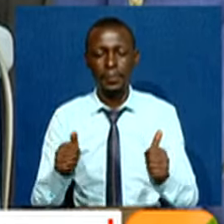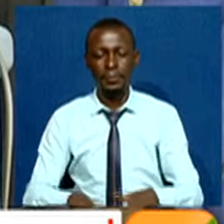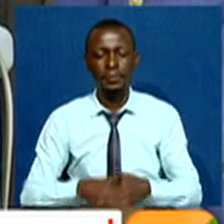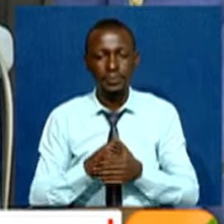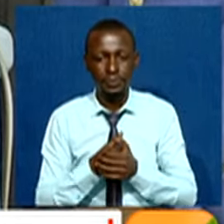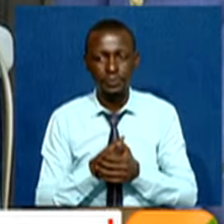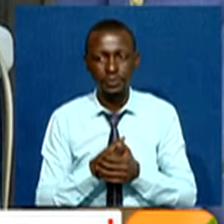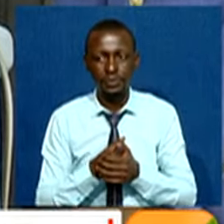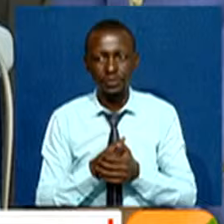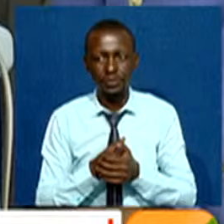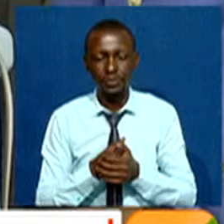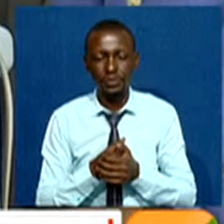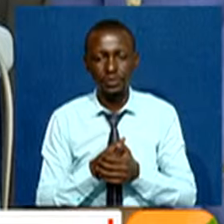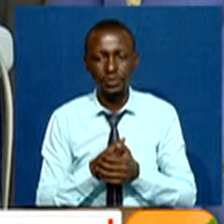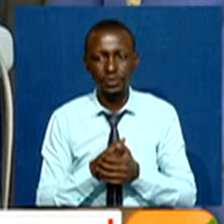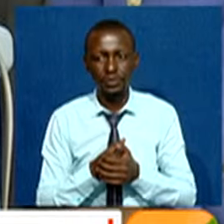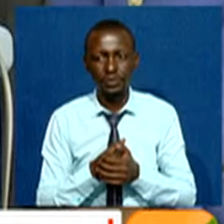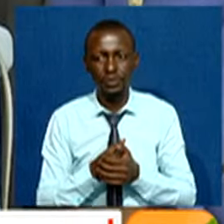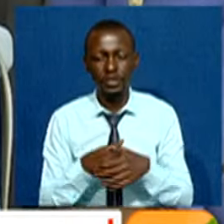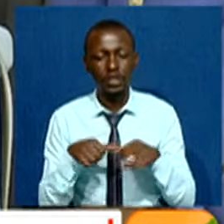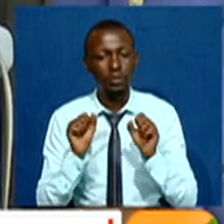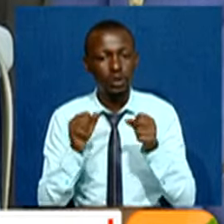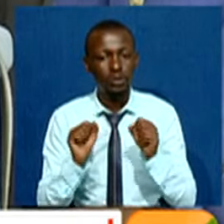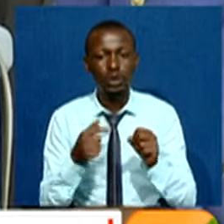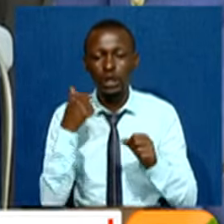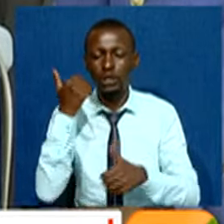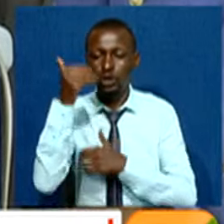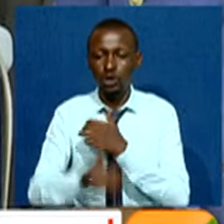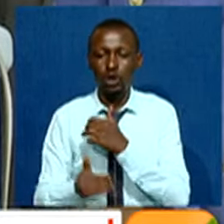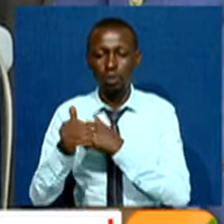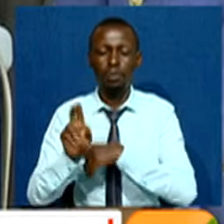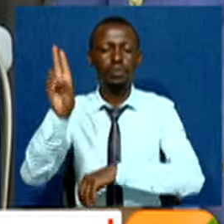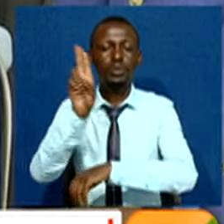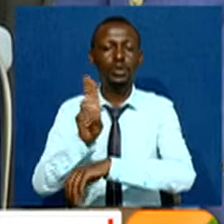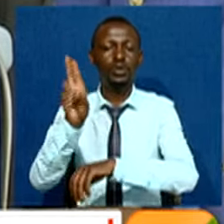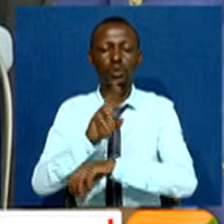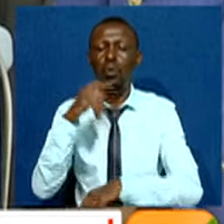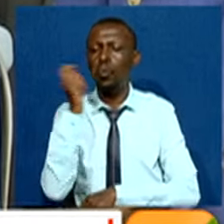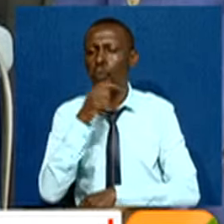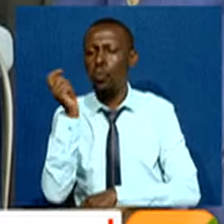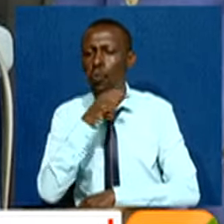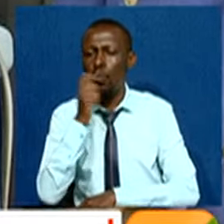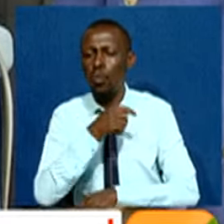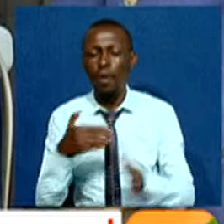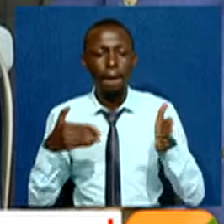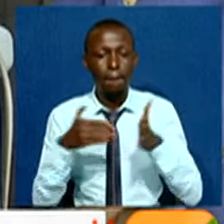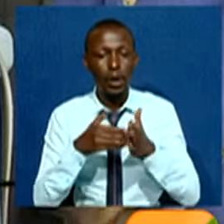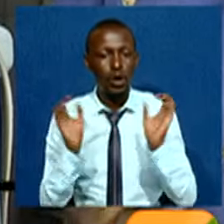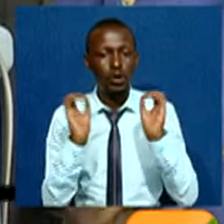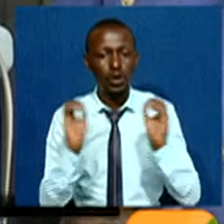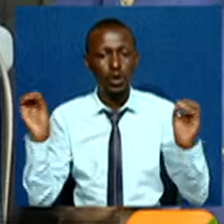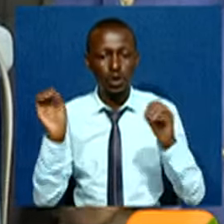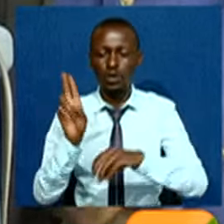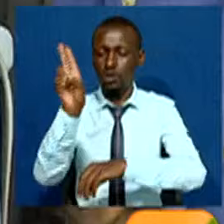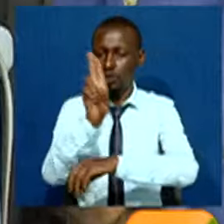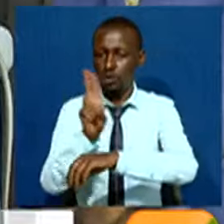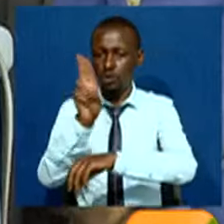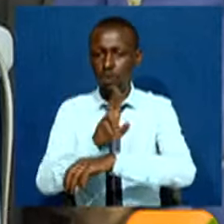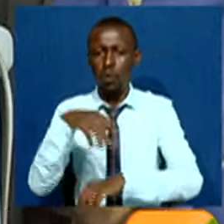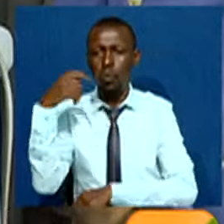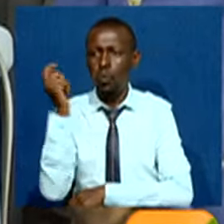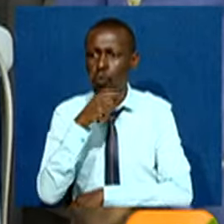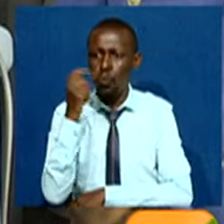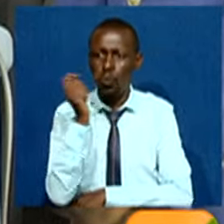kupiga vita utumizi wa Muguka. Of course, hatutoweka ban kwa utumizi wa Muguka kwa